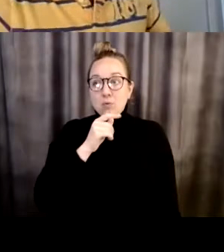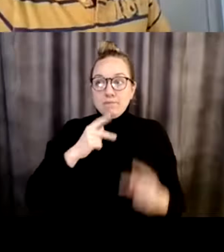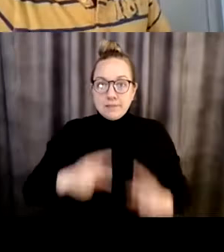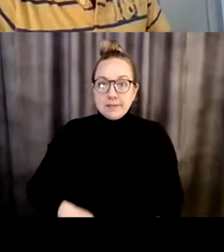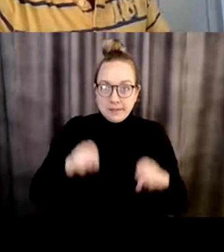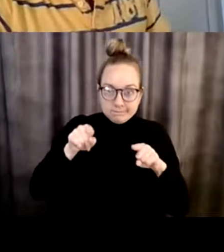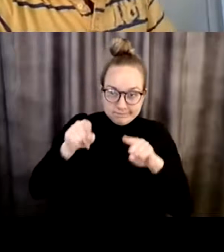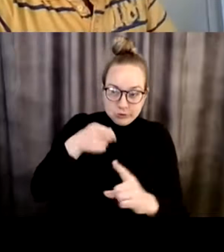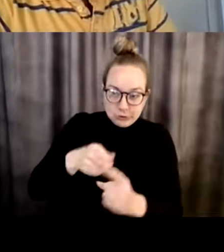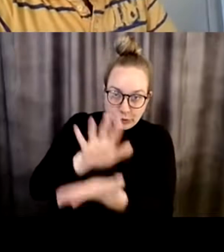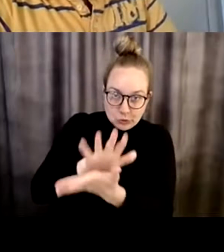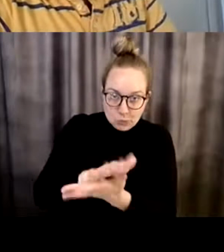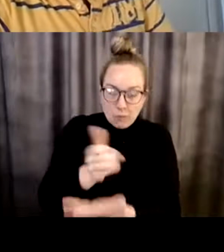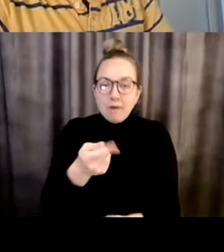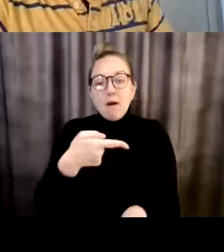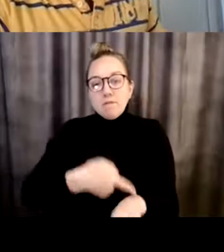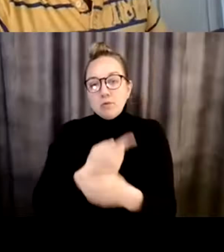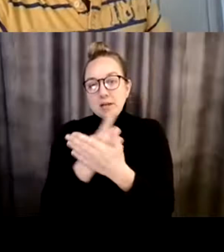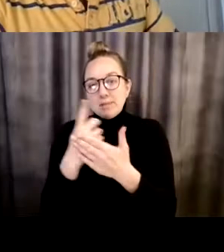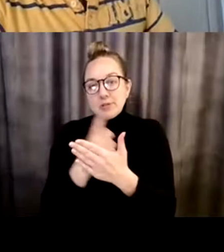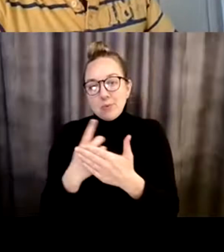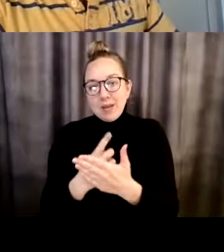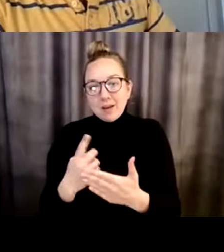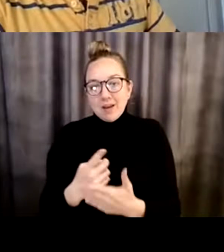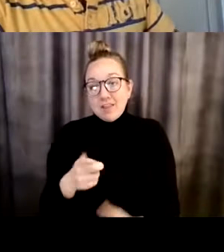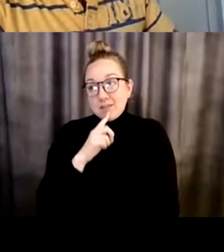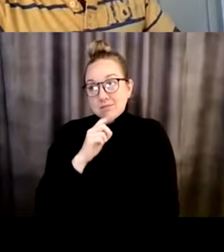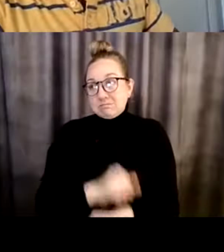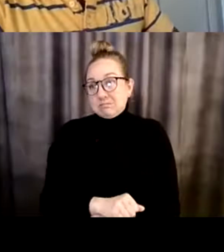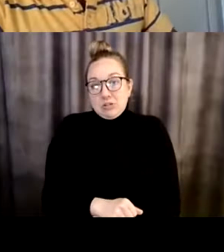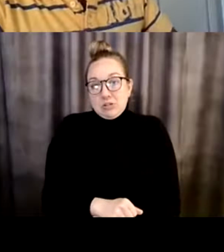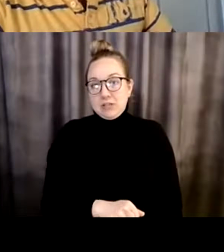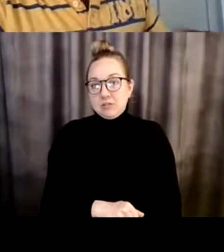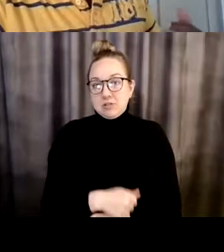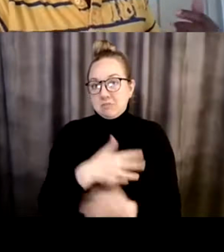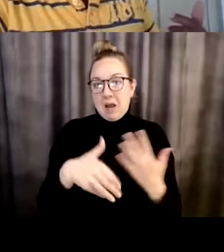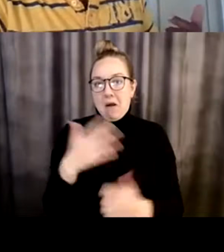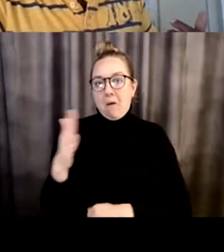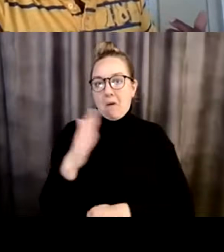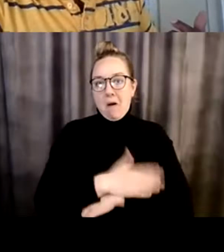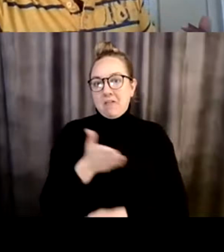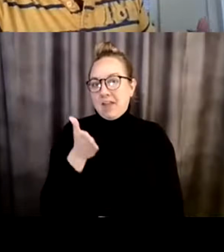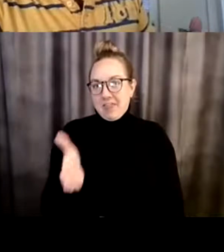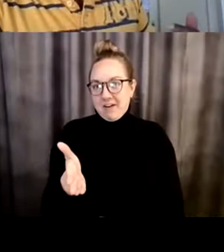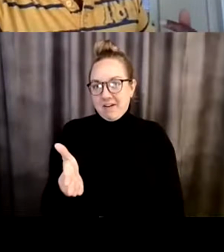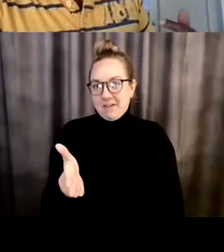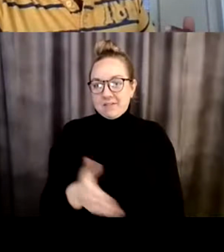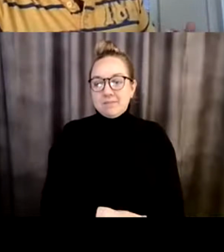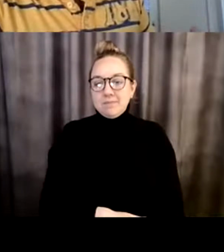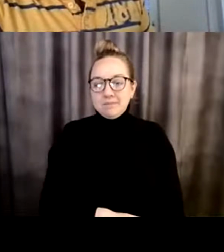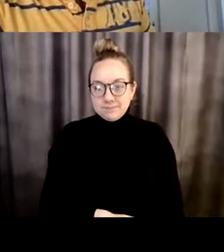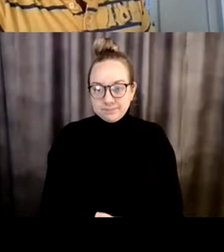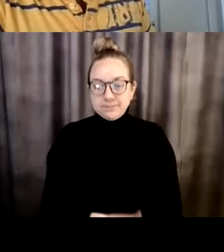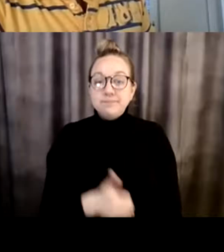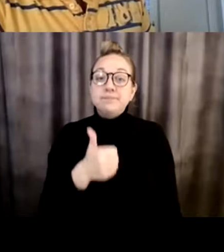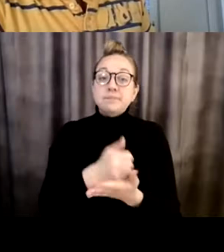maybe a couple times a week and literally spending their entire day like going through their recess procedures, their whatever